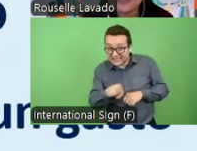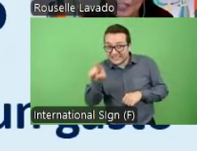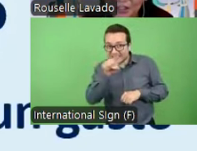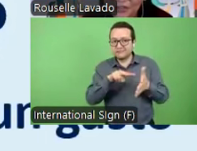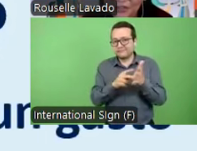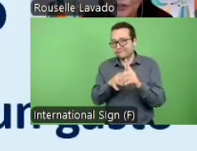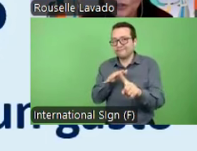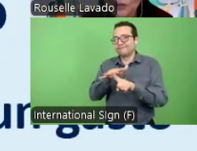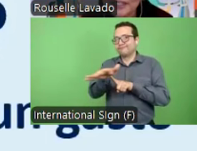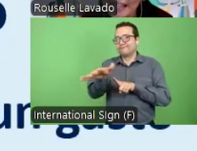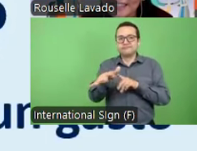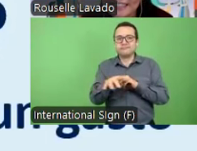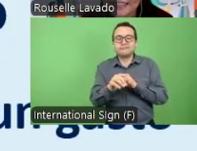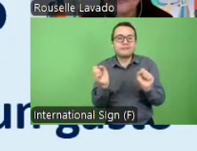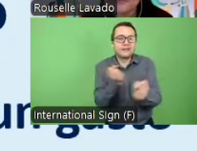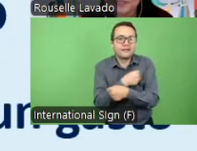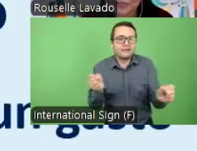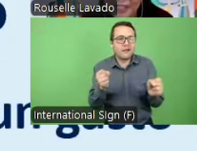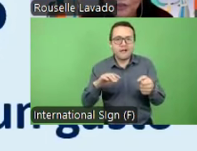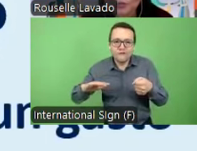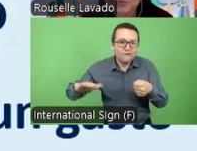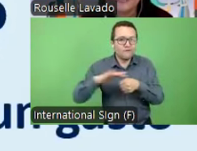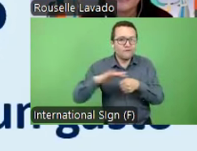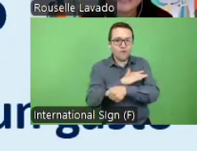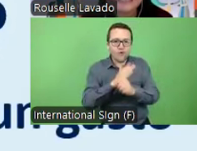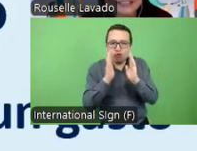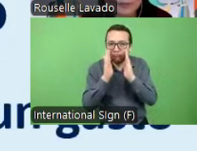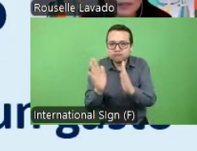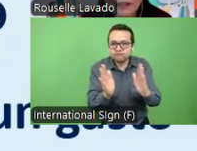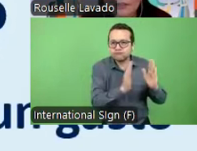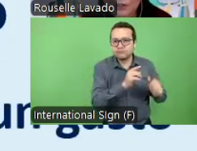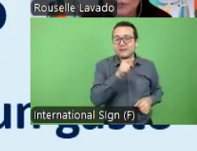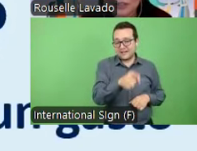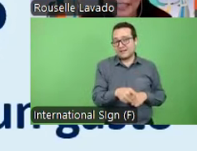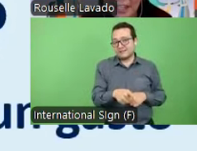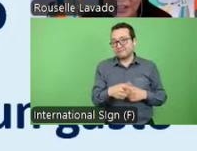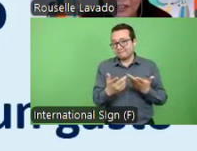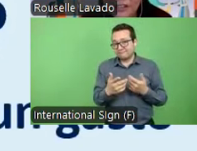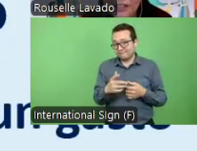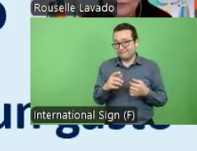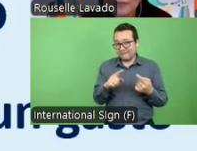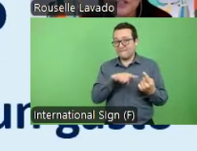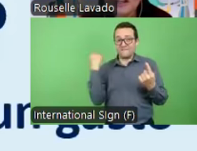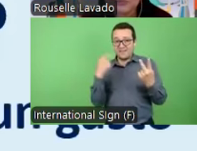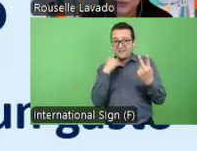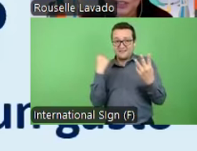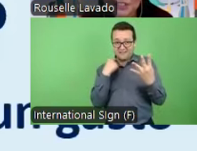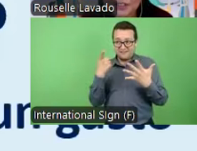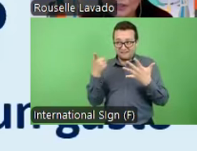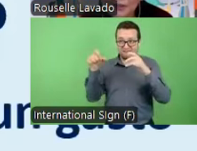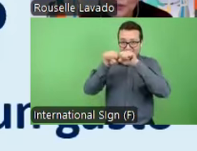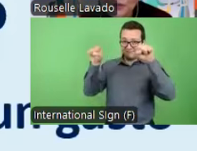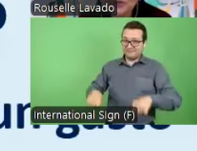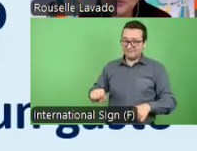system failure. When health systems fail to provide accessible, affordable care, people are